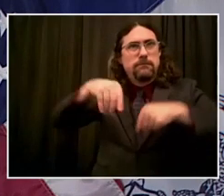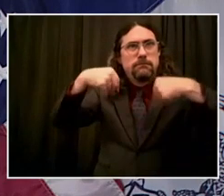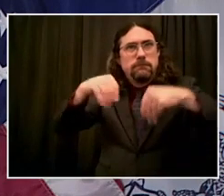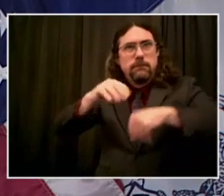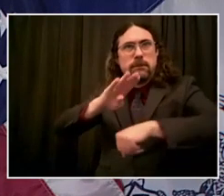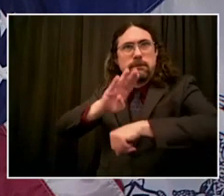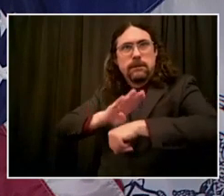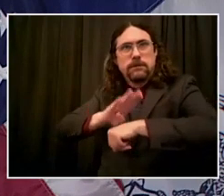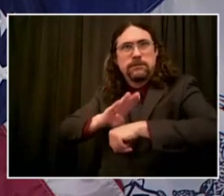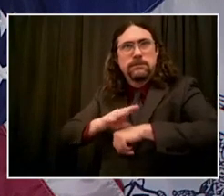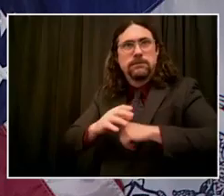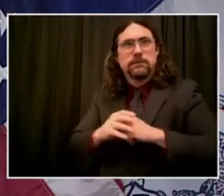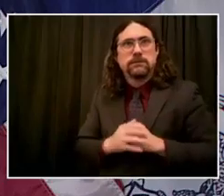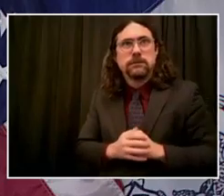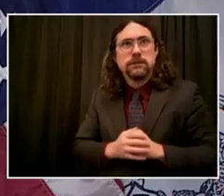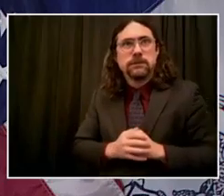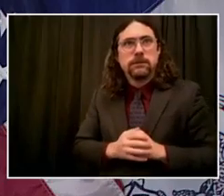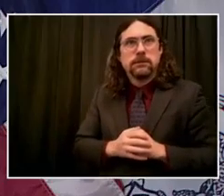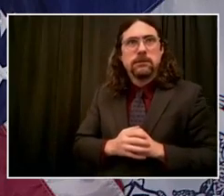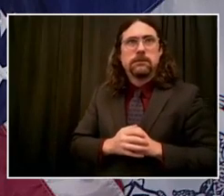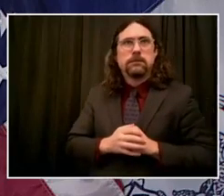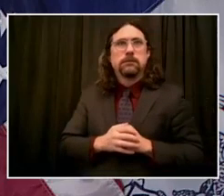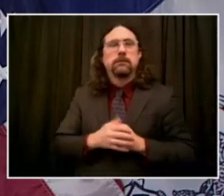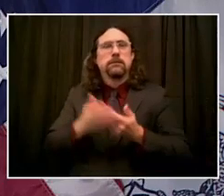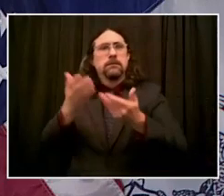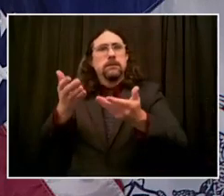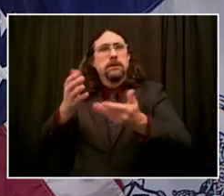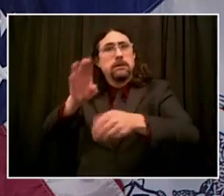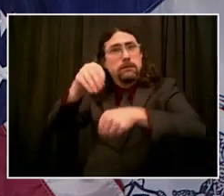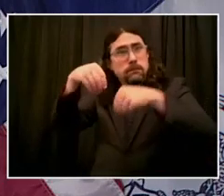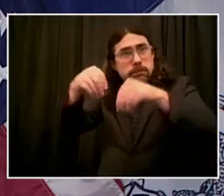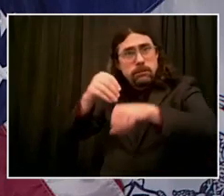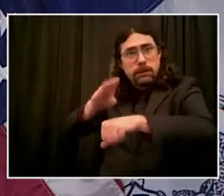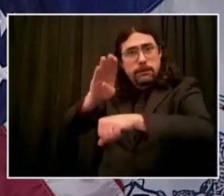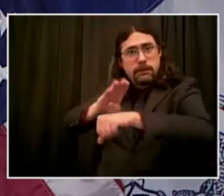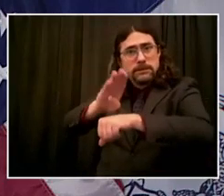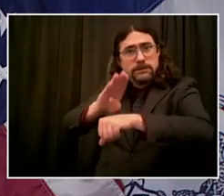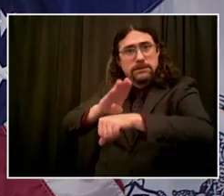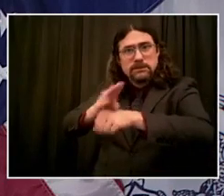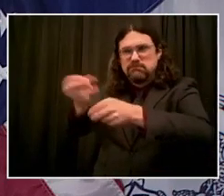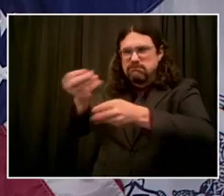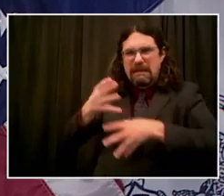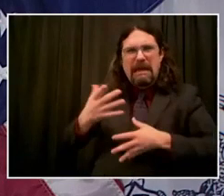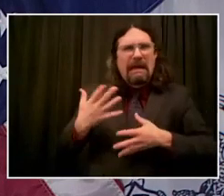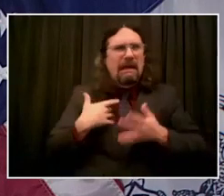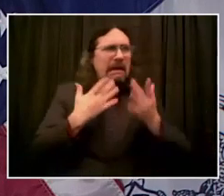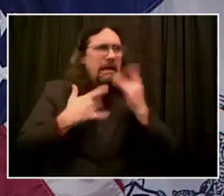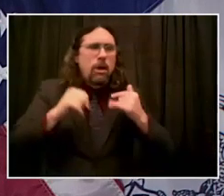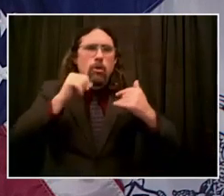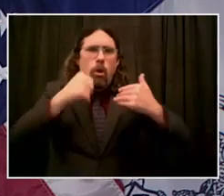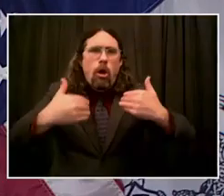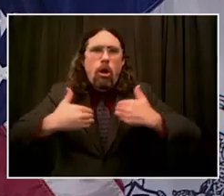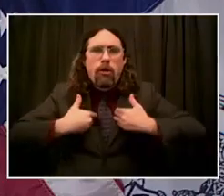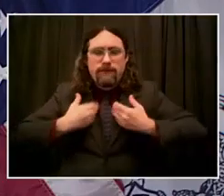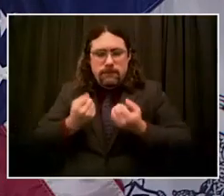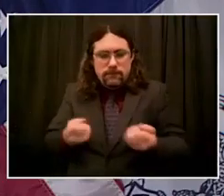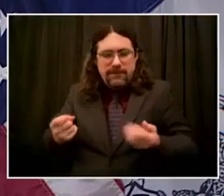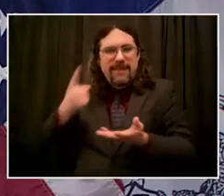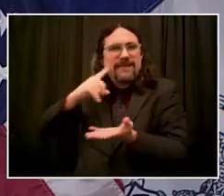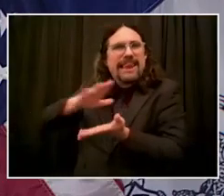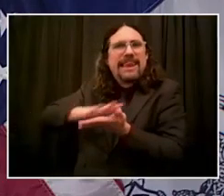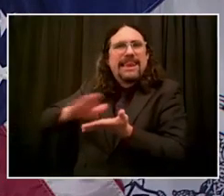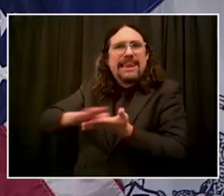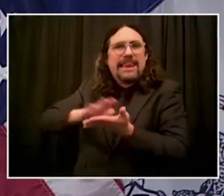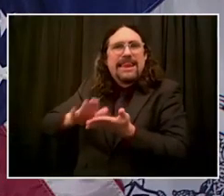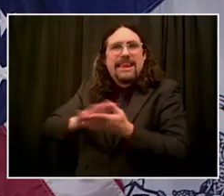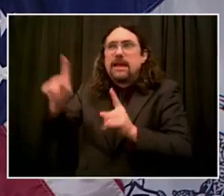and straightforward. I think everyone understands that the better the cleaning, the more consistent, the better we will do at fighting the